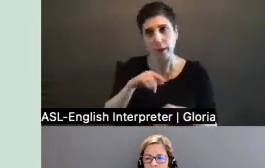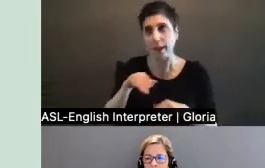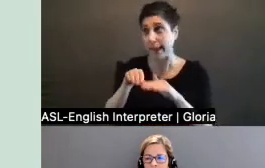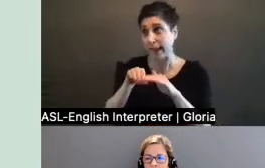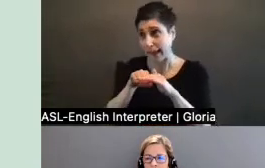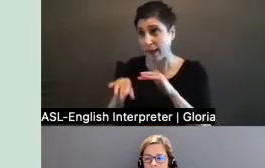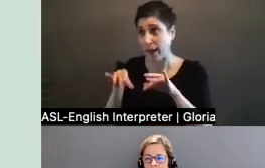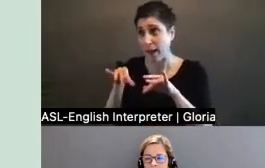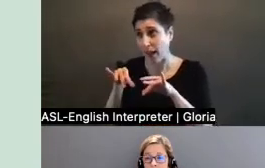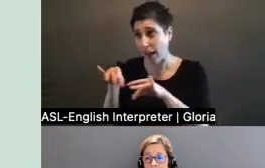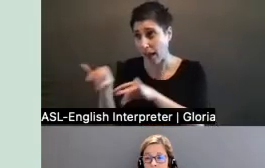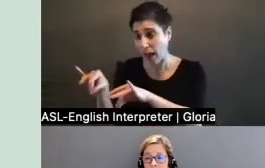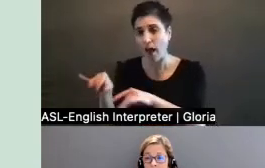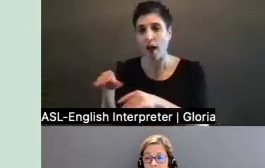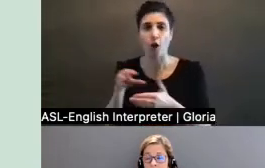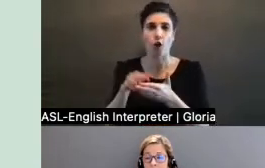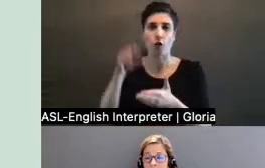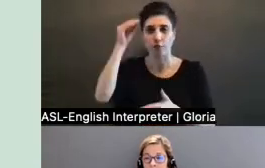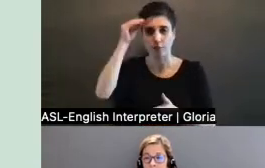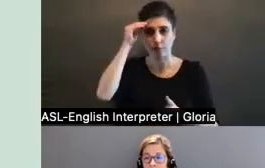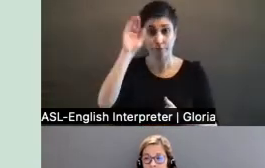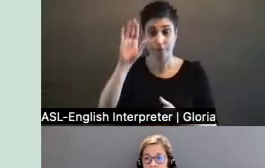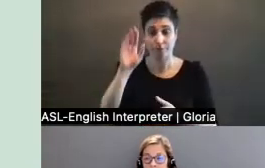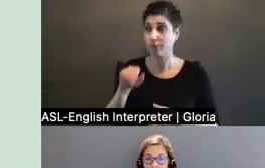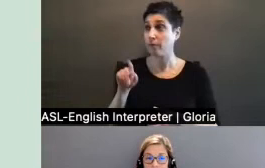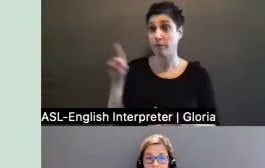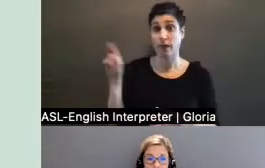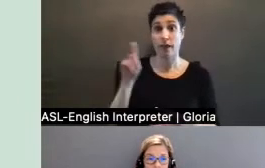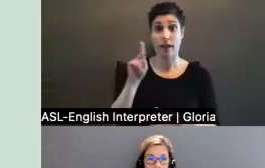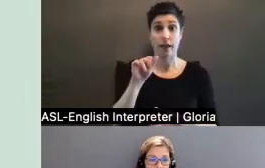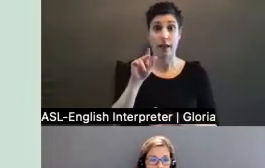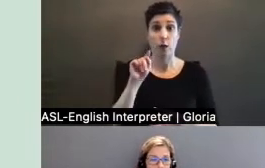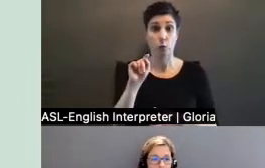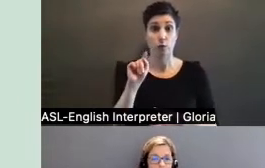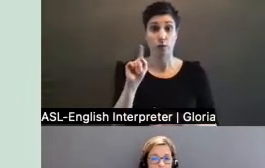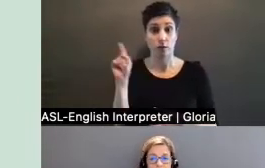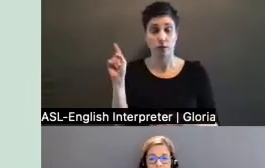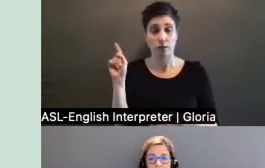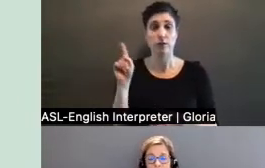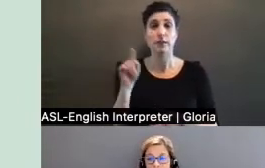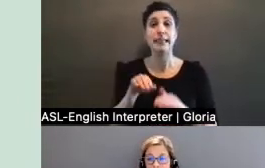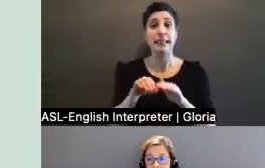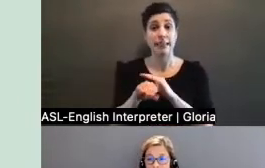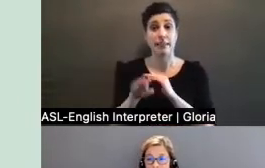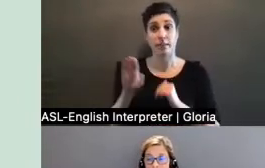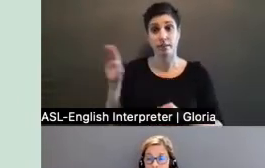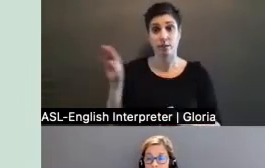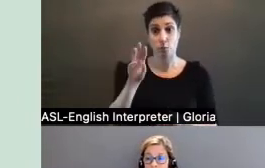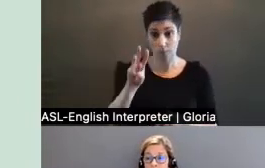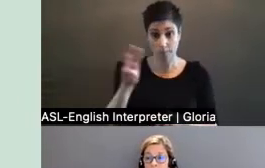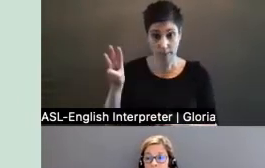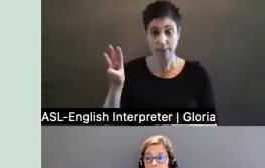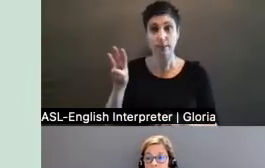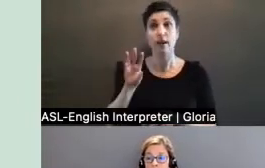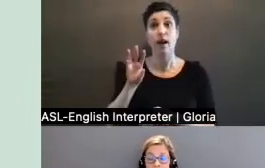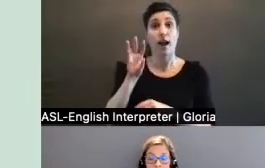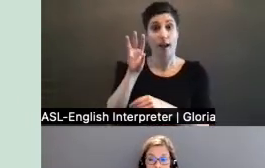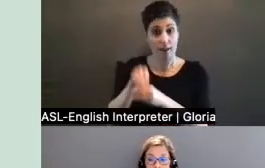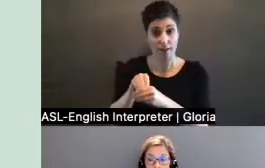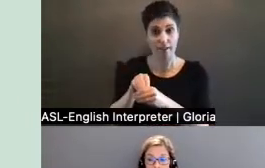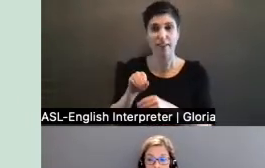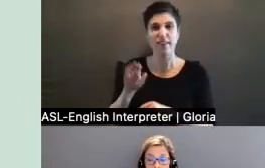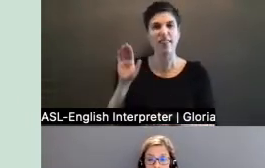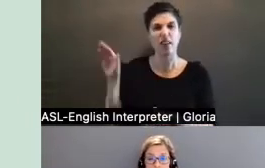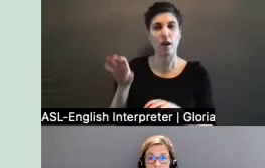at as well. And in Kahoot, when you go to their website and you launch any of the activities you're working with, you will be looking at that code